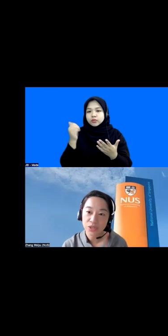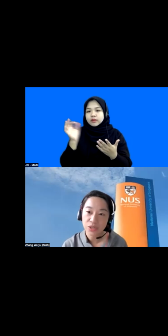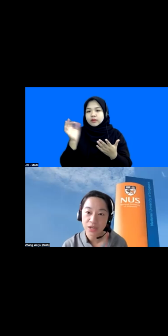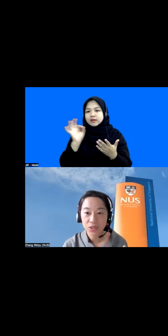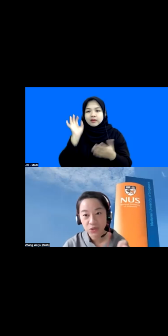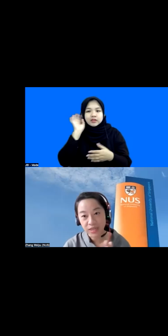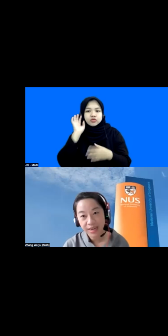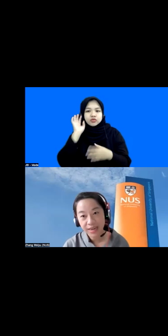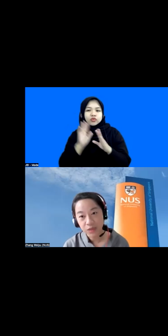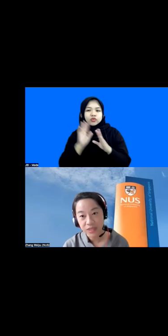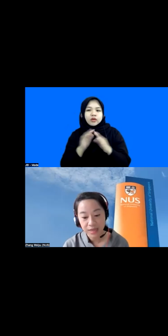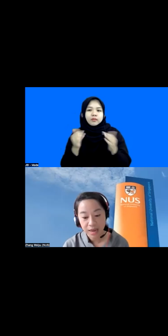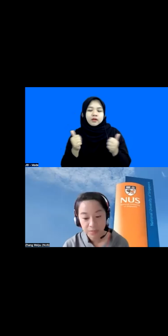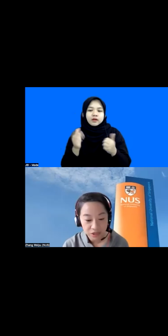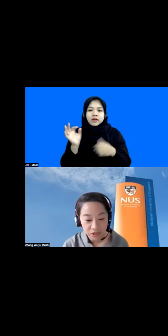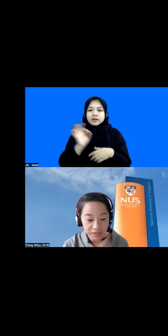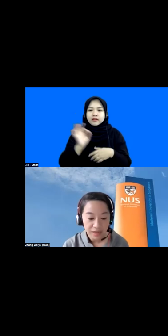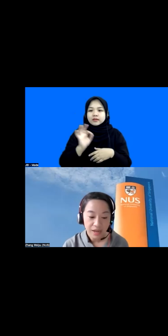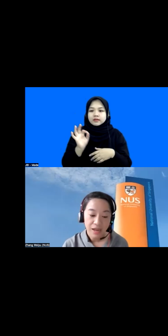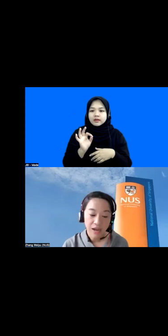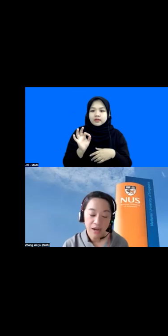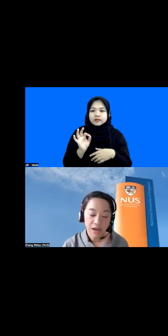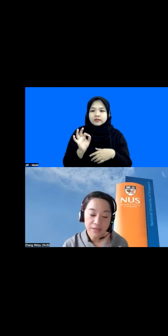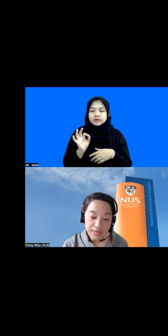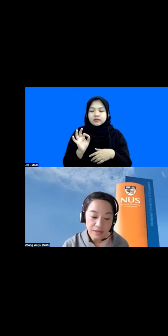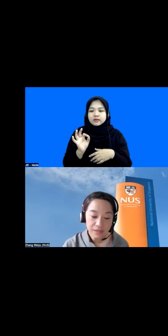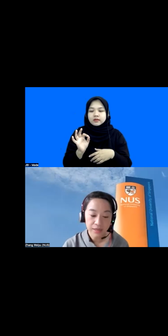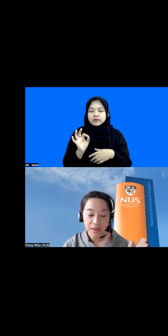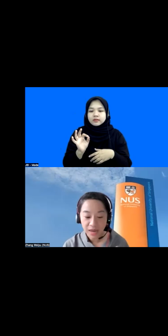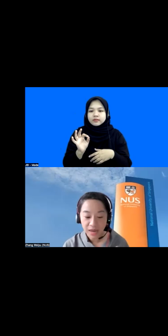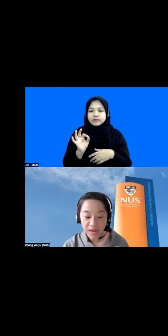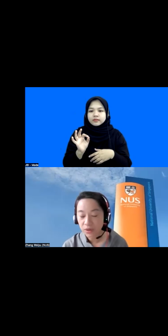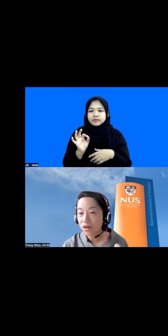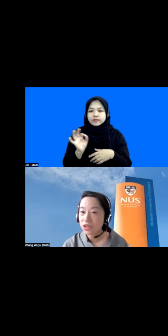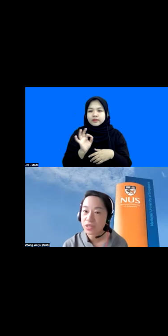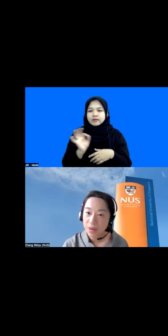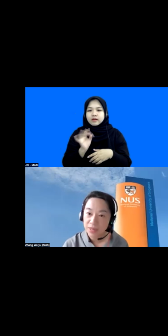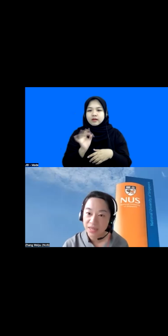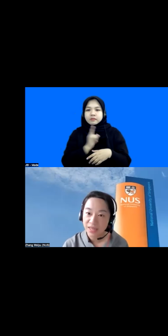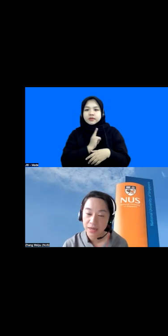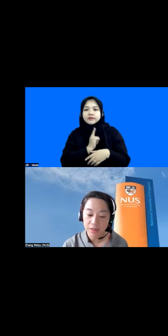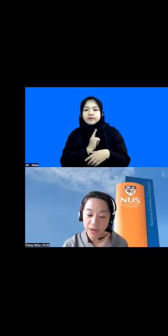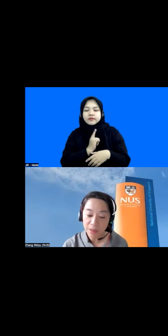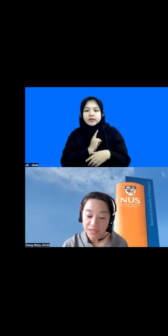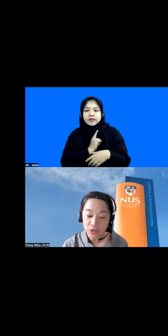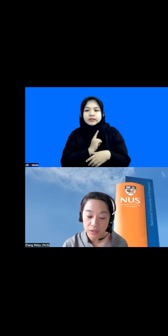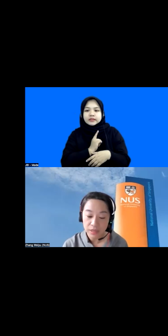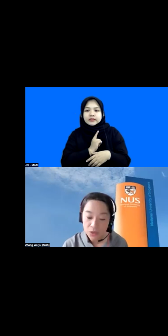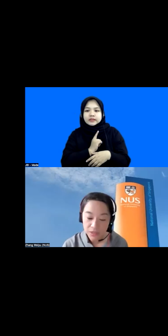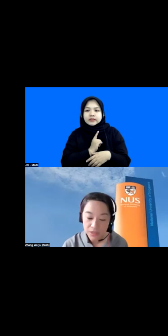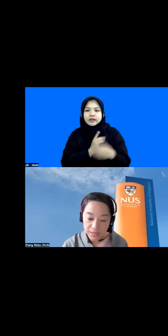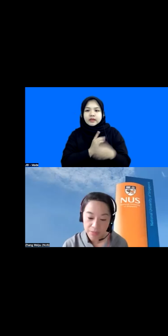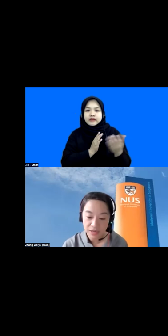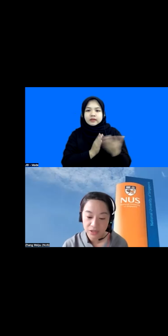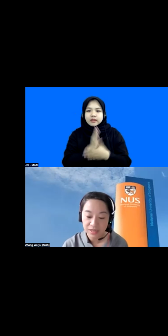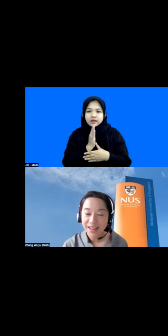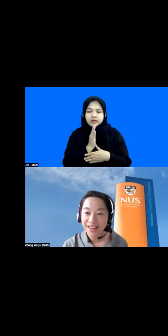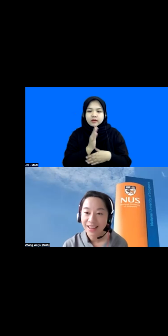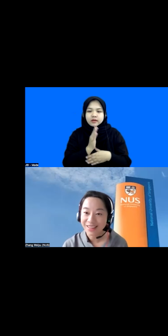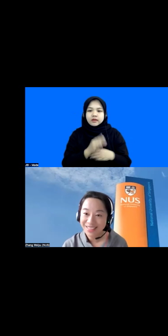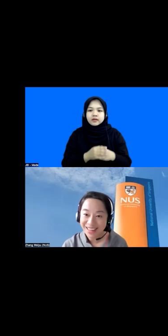breach associated with this application. Leaders came out to urge the public to use this